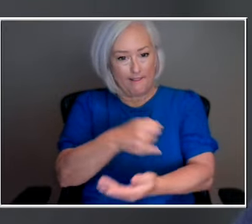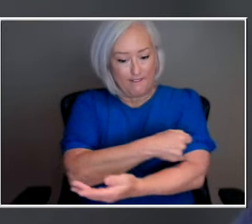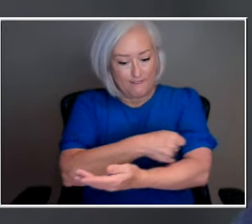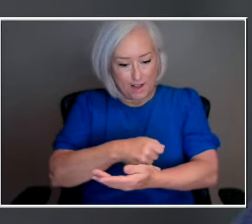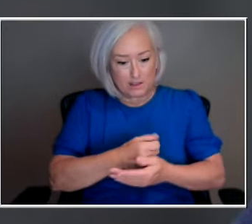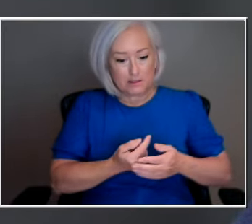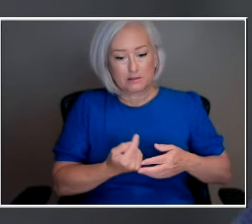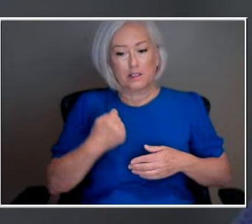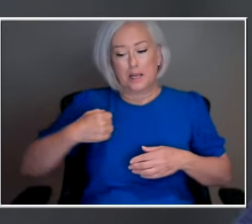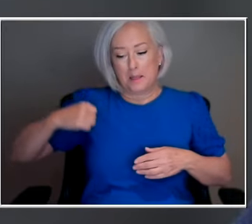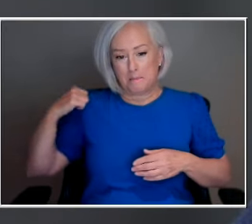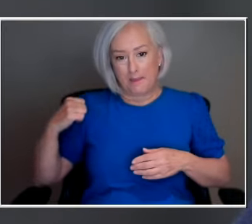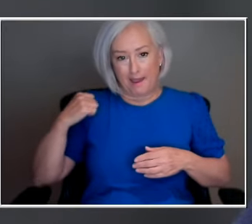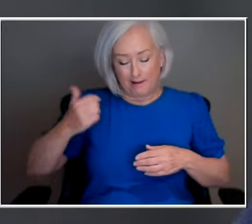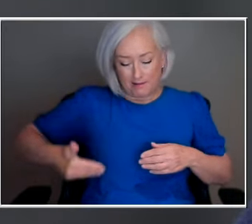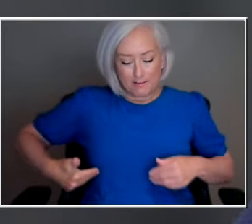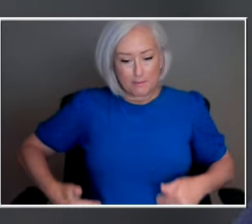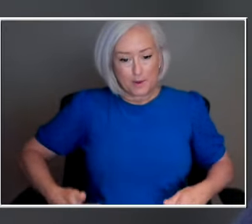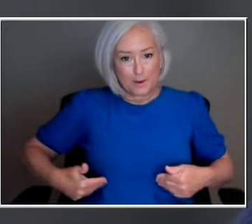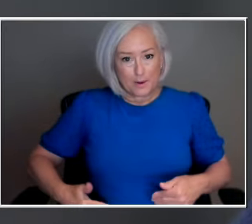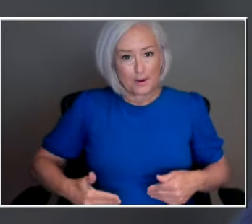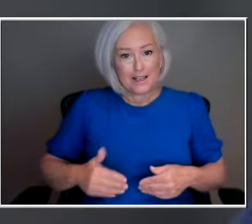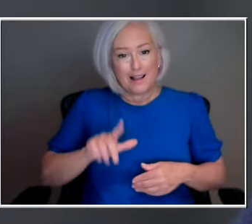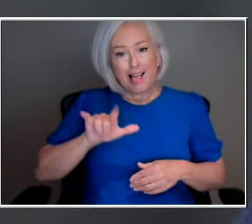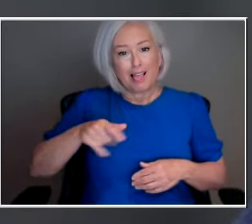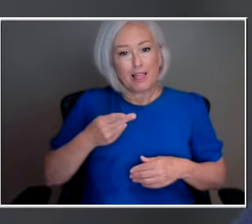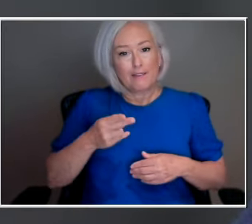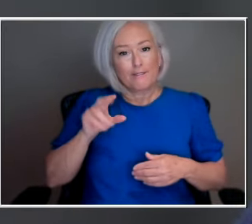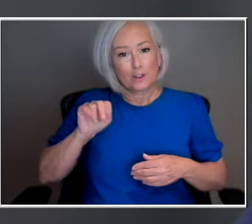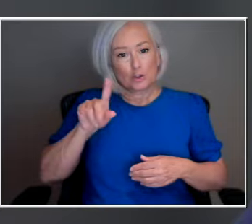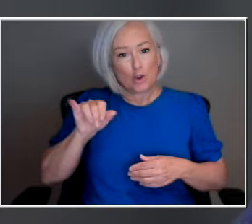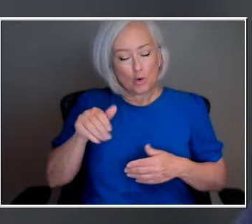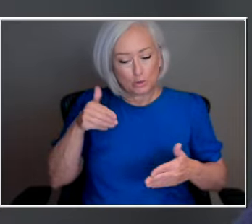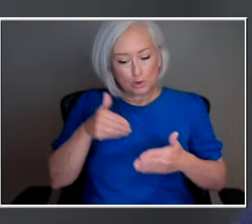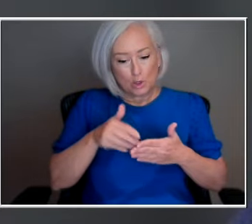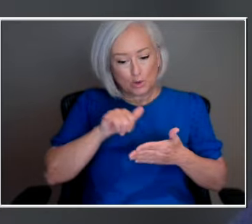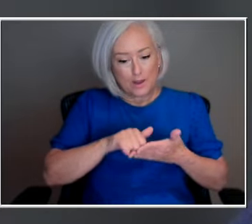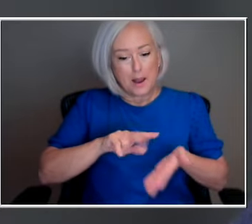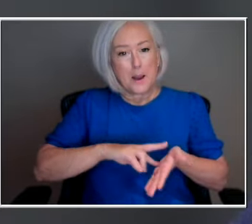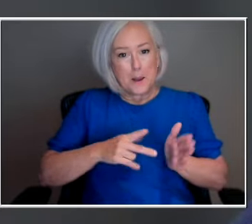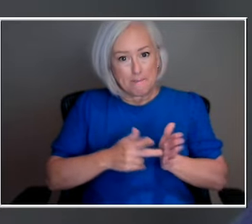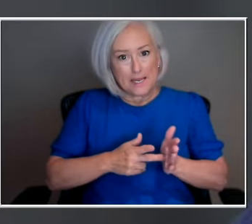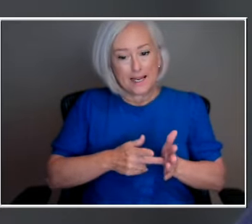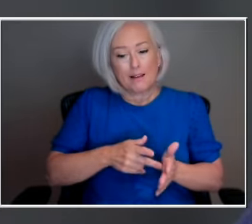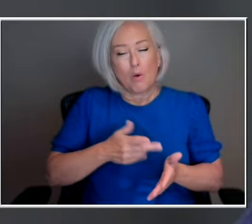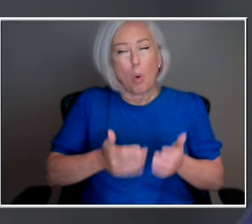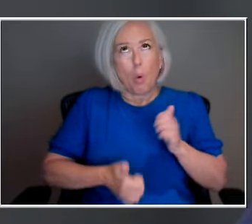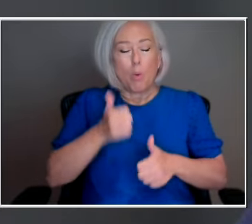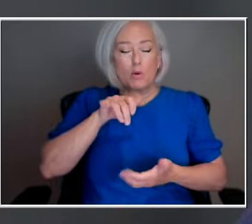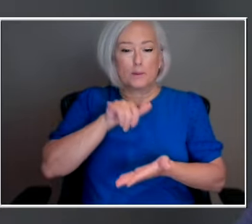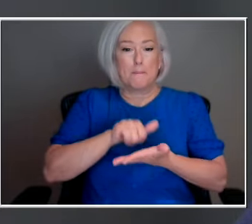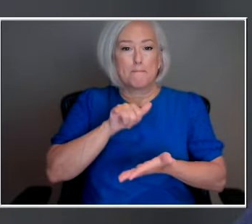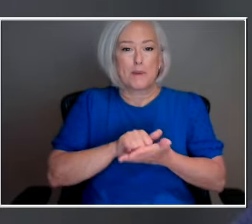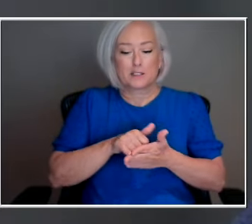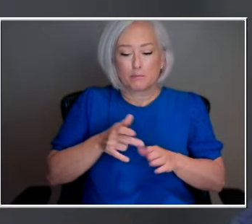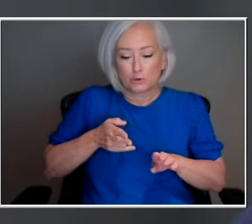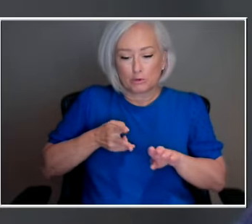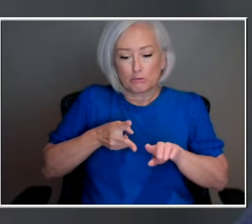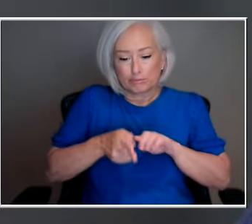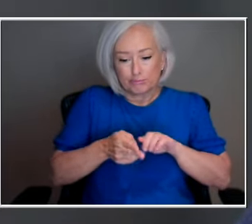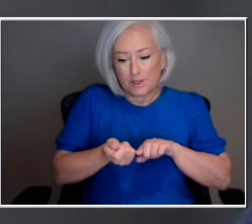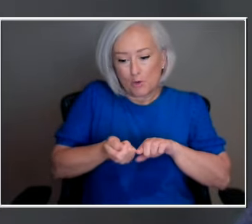next to the major blood vessels, it can make the surgery next to impossible to cut out those lymph nodes. It's a very